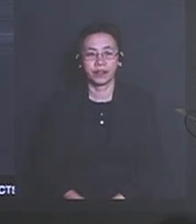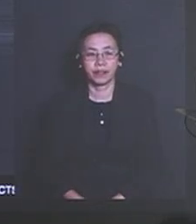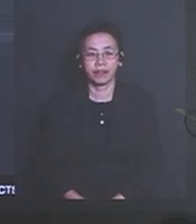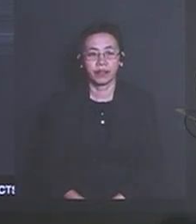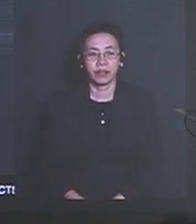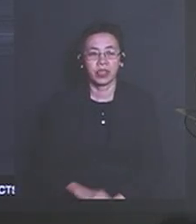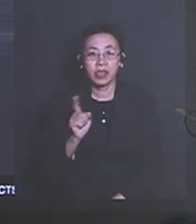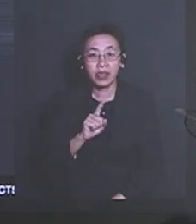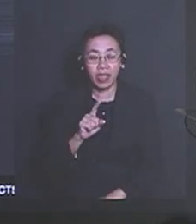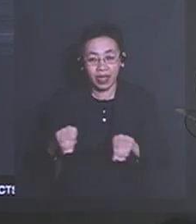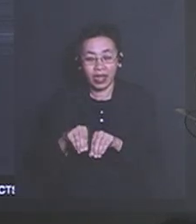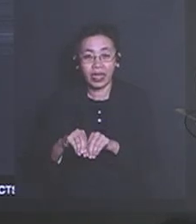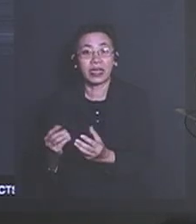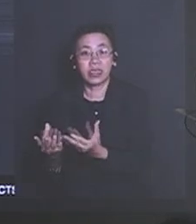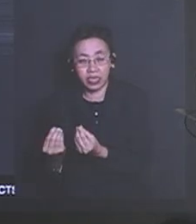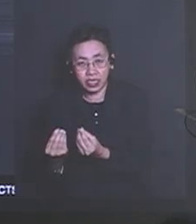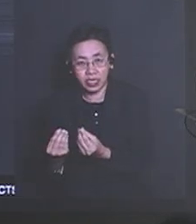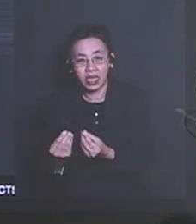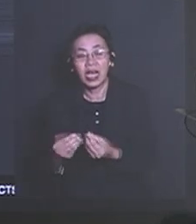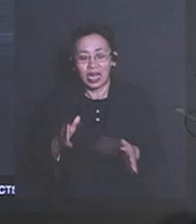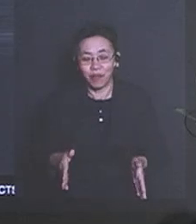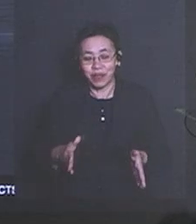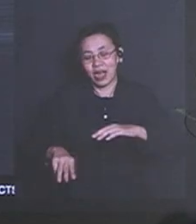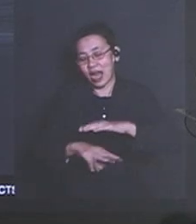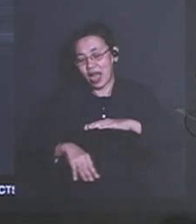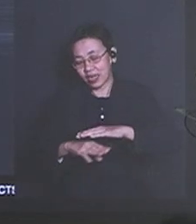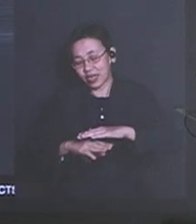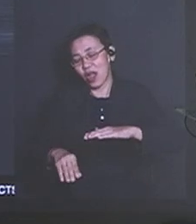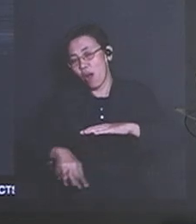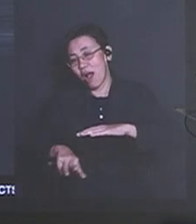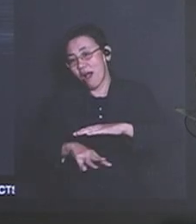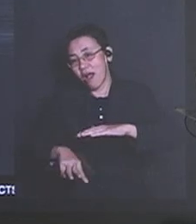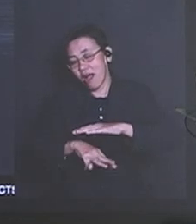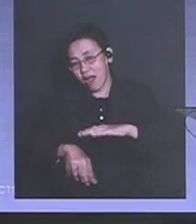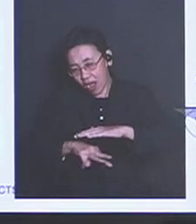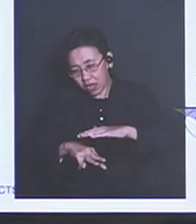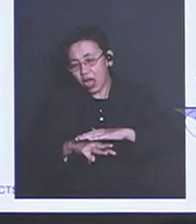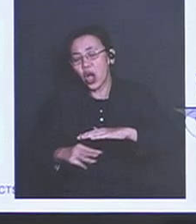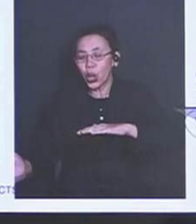concept creating a semi-outdoor space underneath for different school activities.